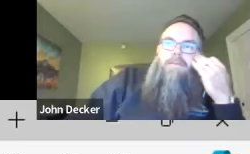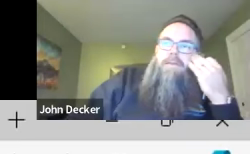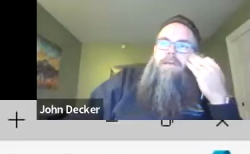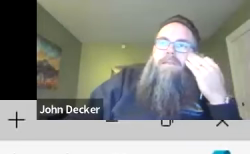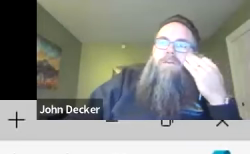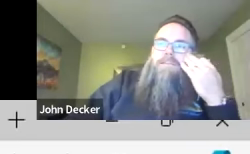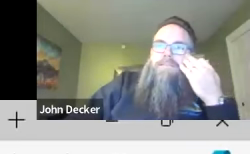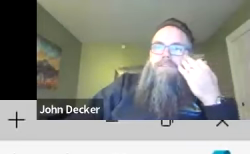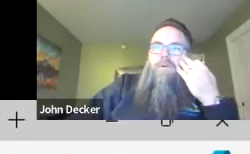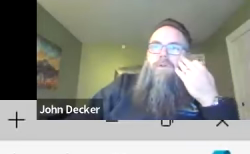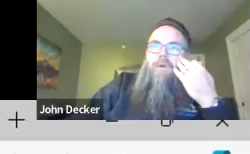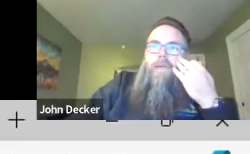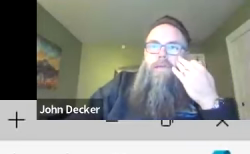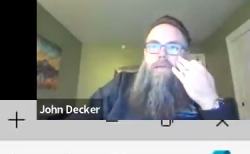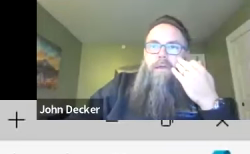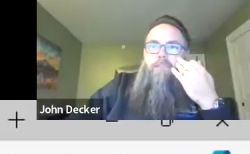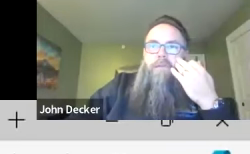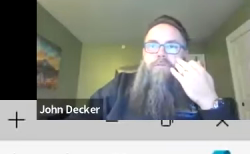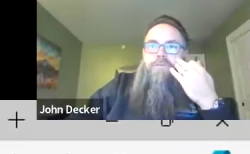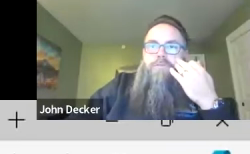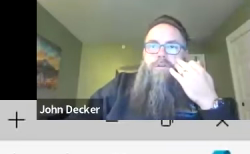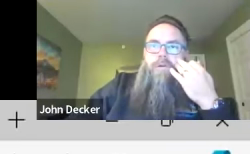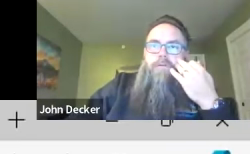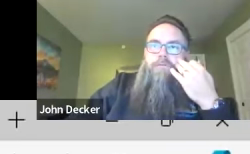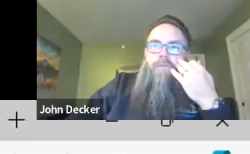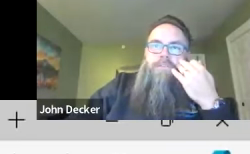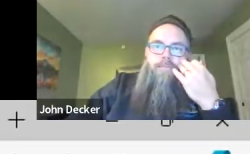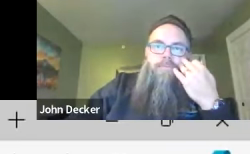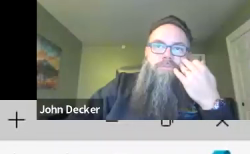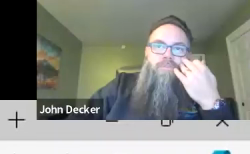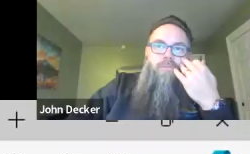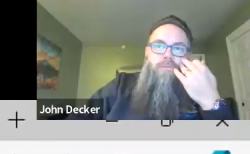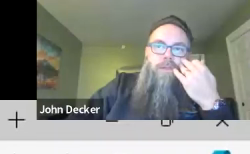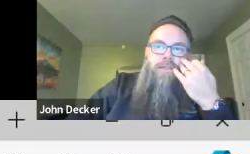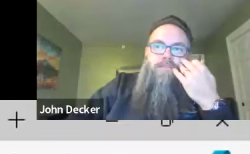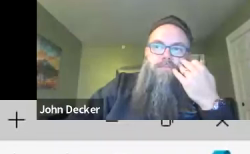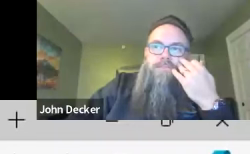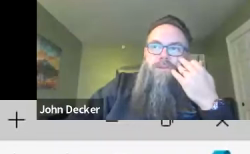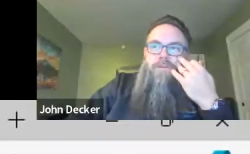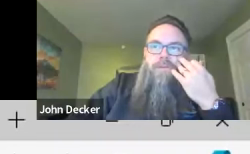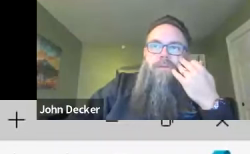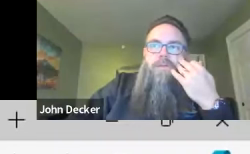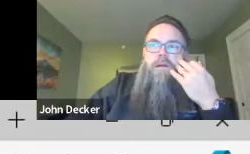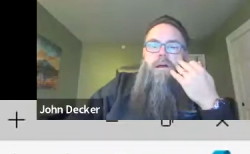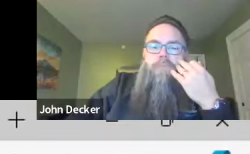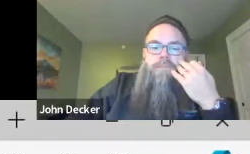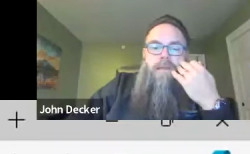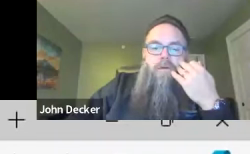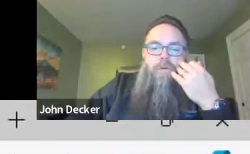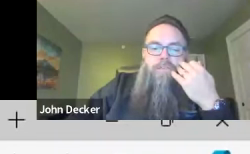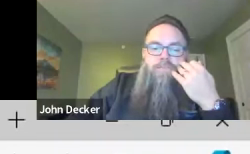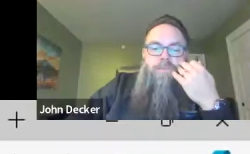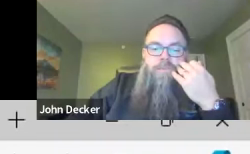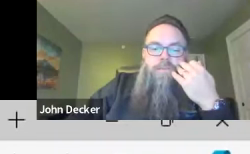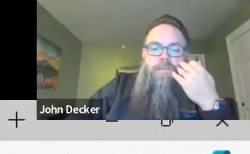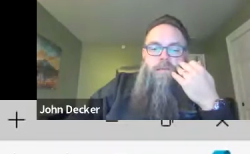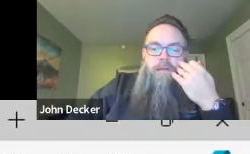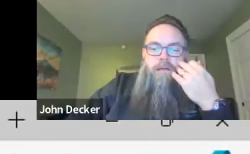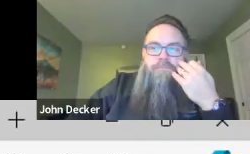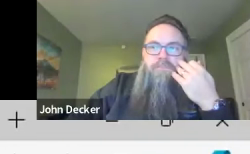services that are in essence going away. They're going, for example, the 048 service code is now going to